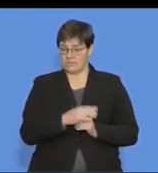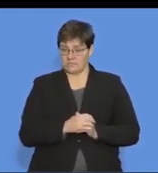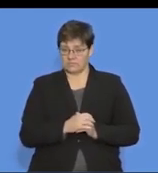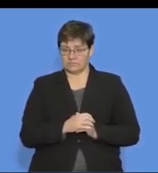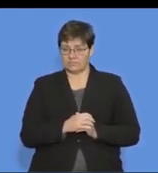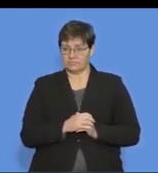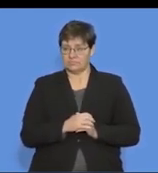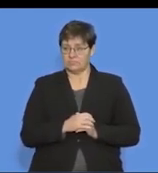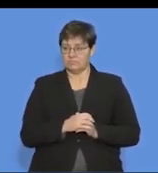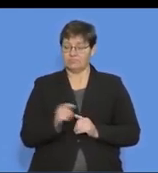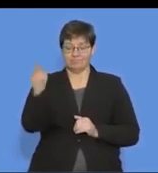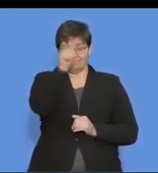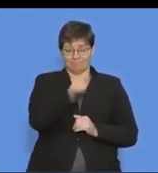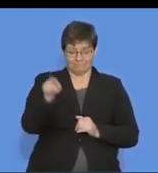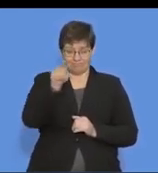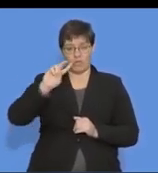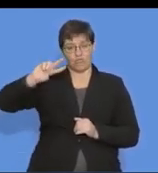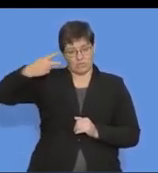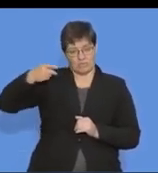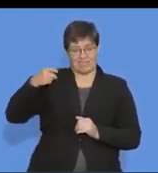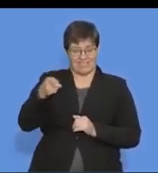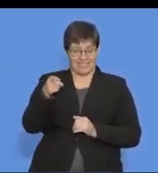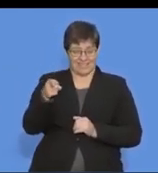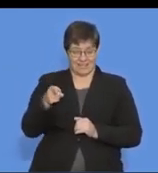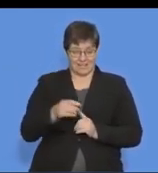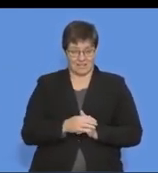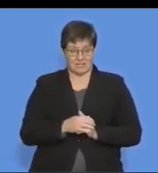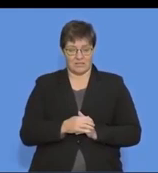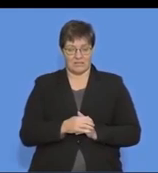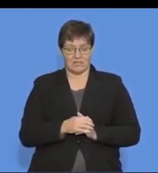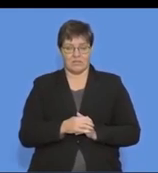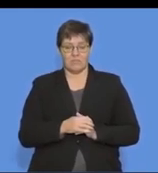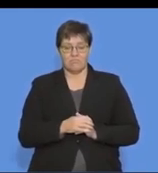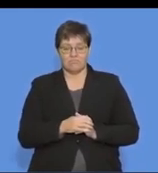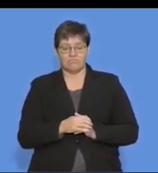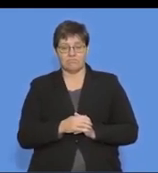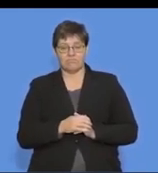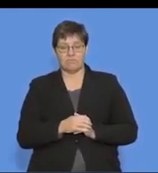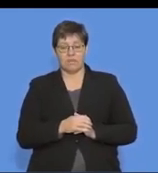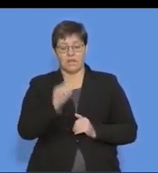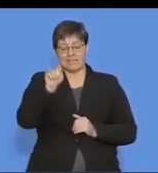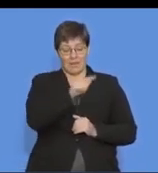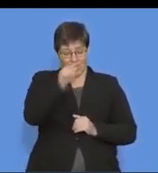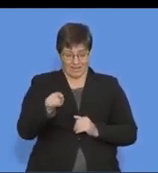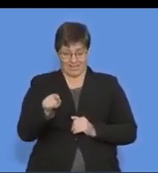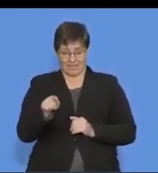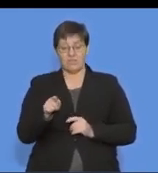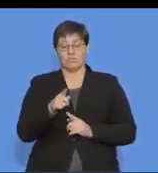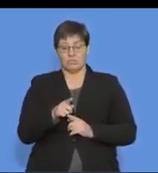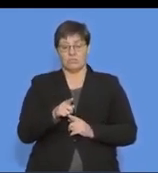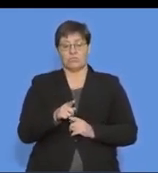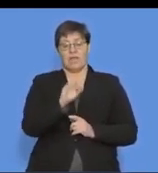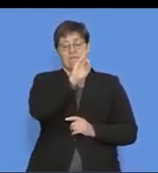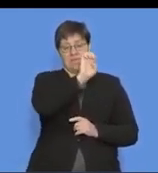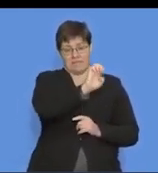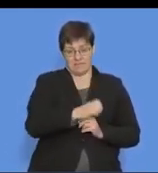is that this is actually the reciprocal, okay, which is directly proportional to the